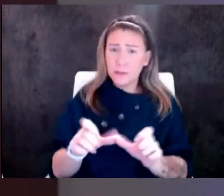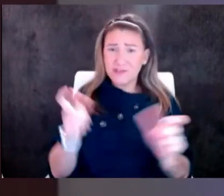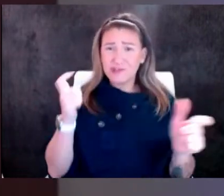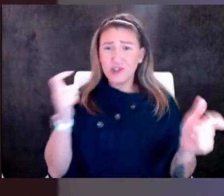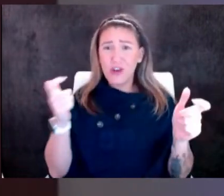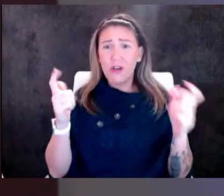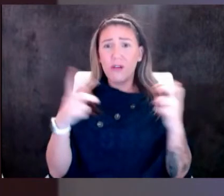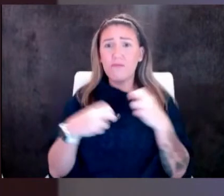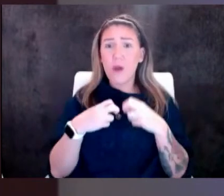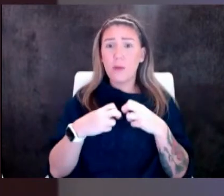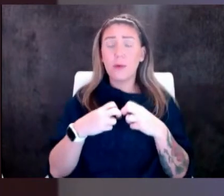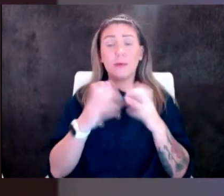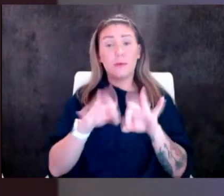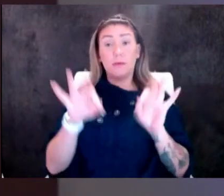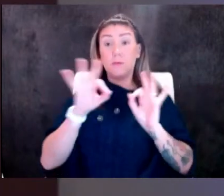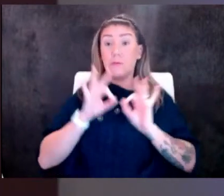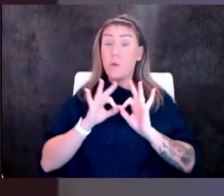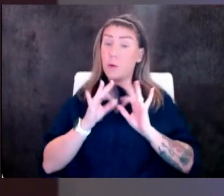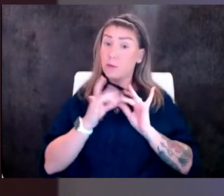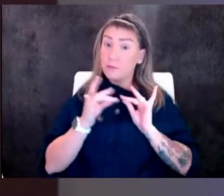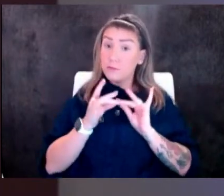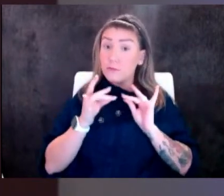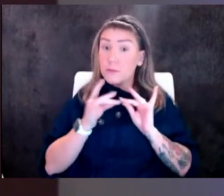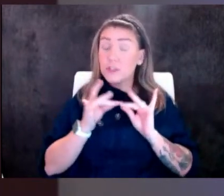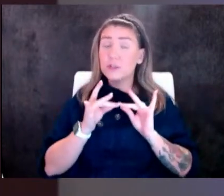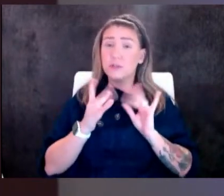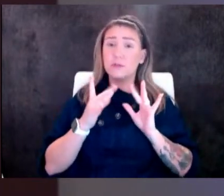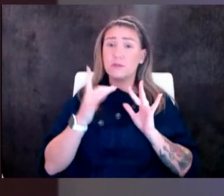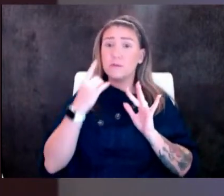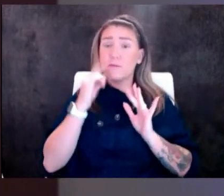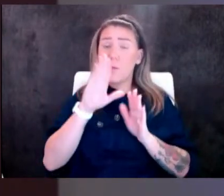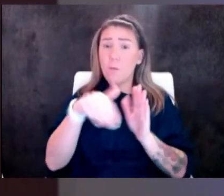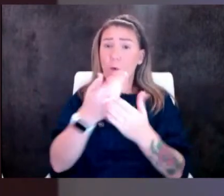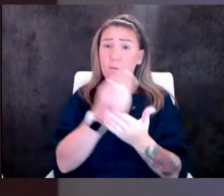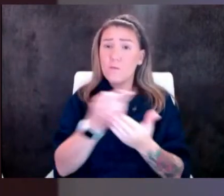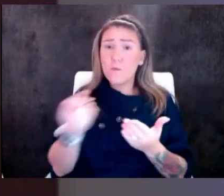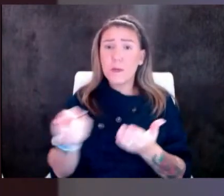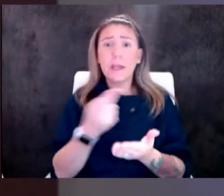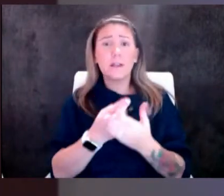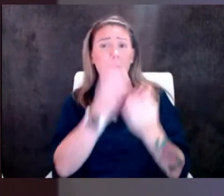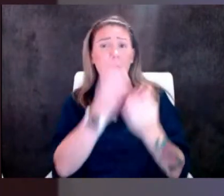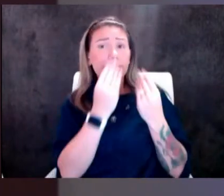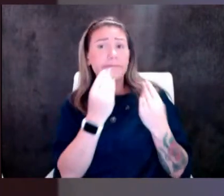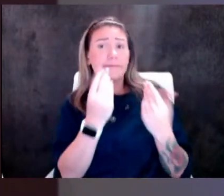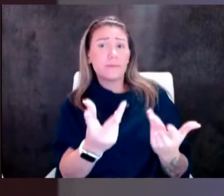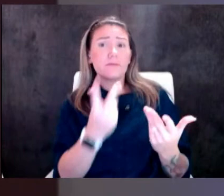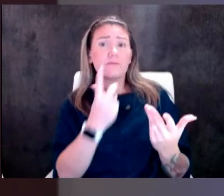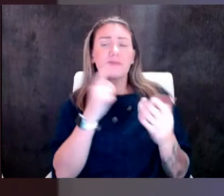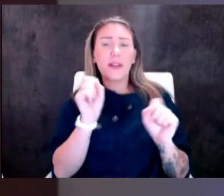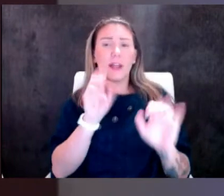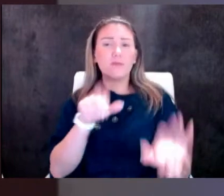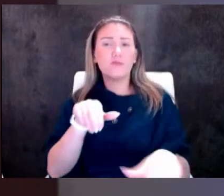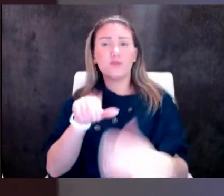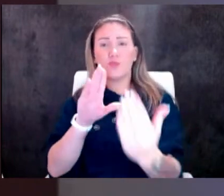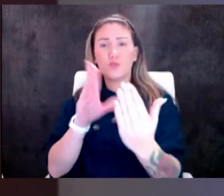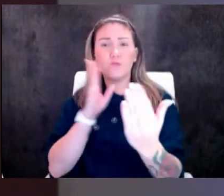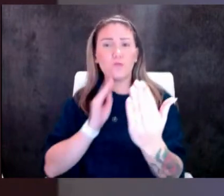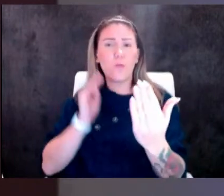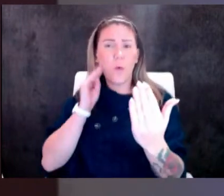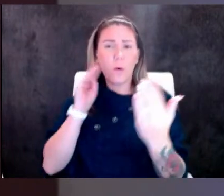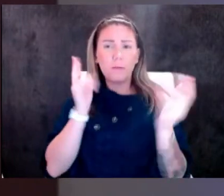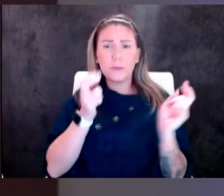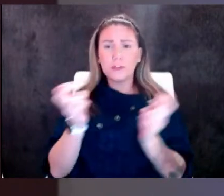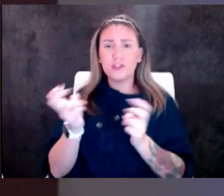highlighted, bring this forward and get some resources in front of families so that they can help start addressing these issues at home and cut into